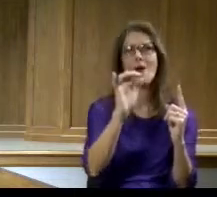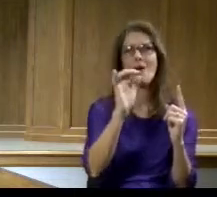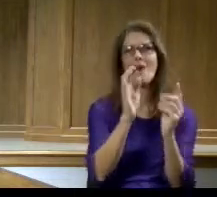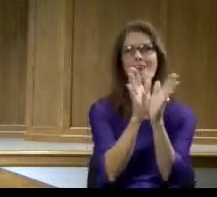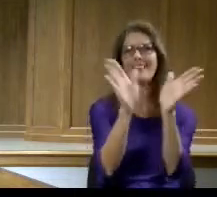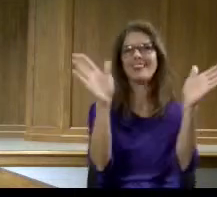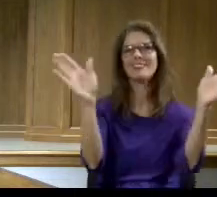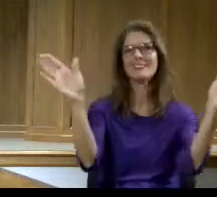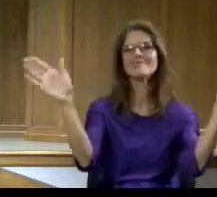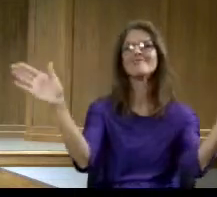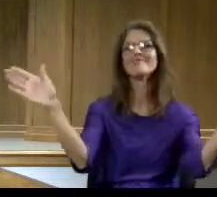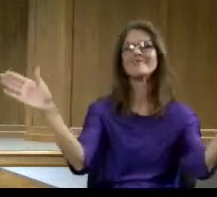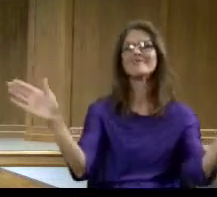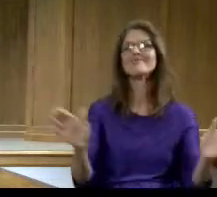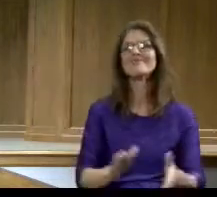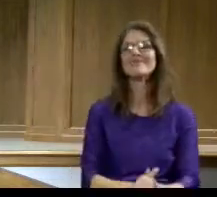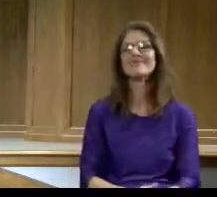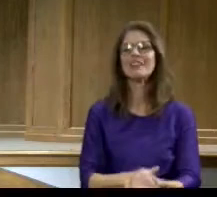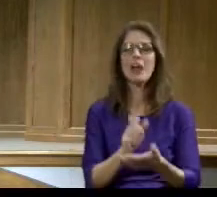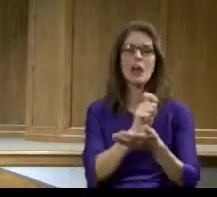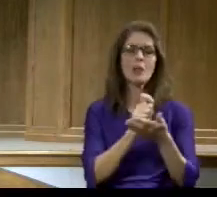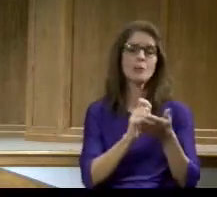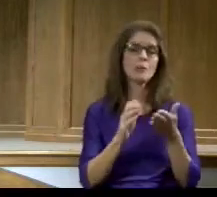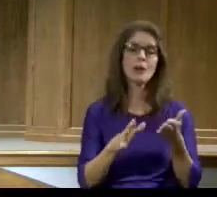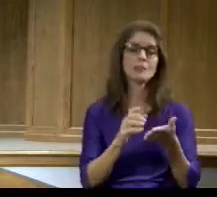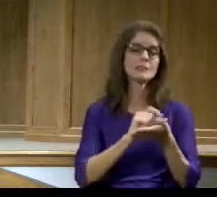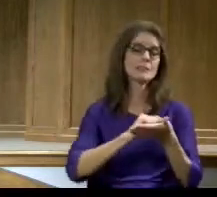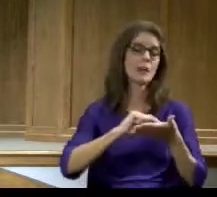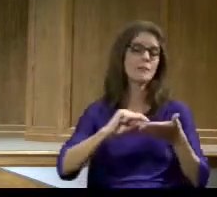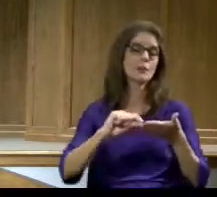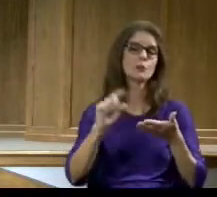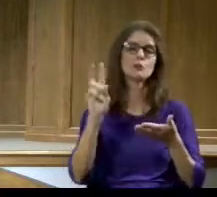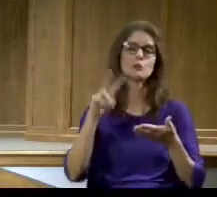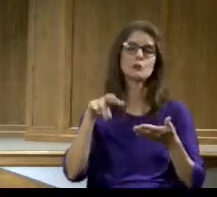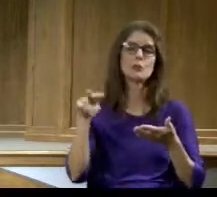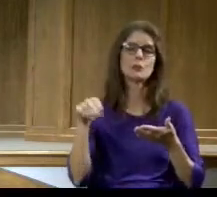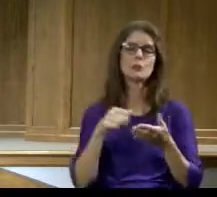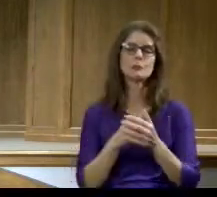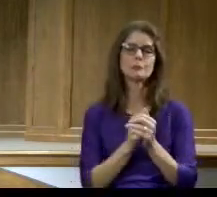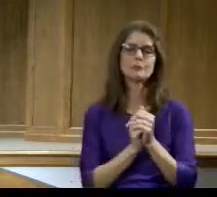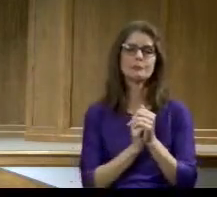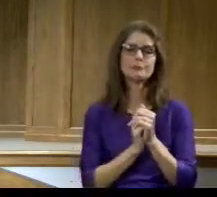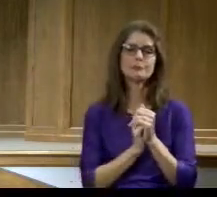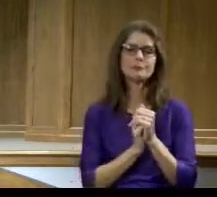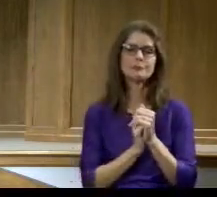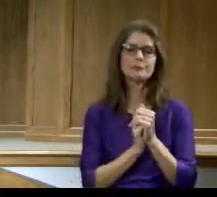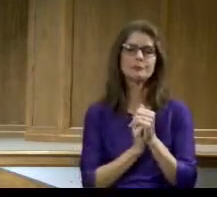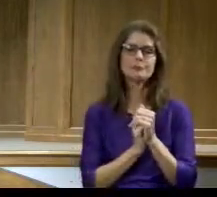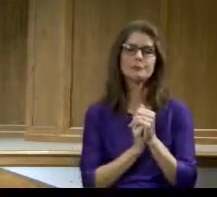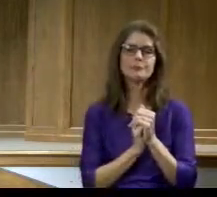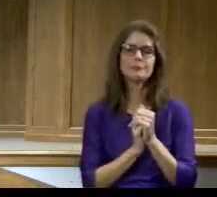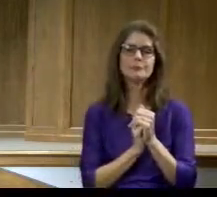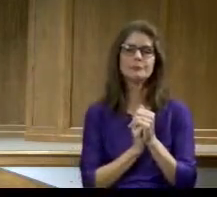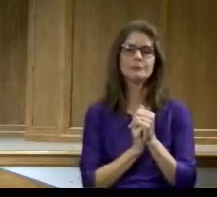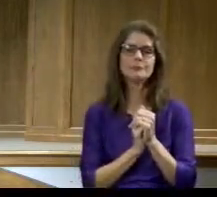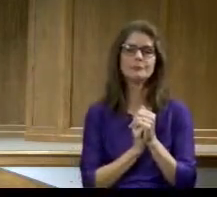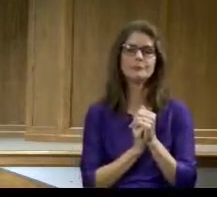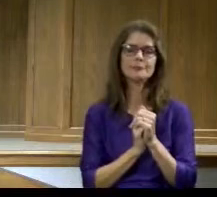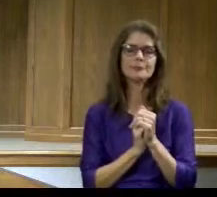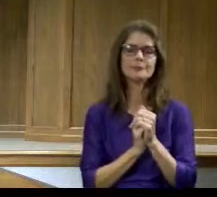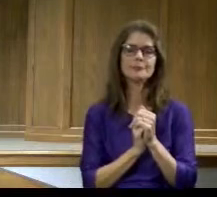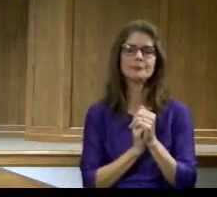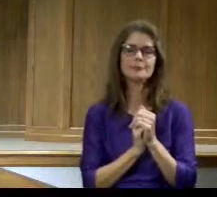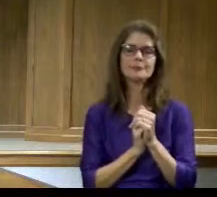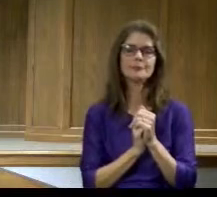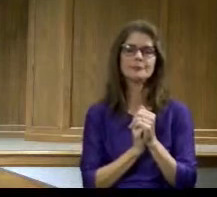And he says, you know, verse 22, I was senseless and ignorant talking to God. I was a brute